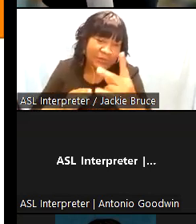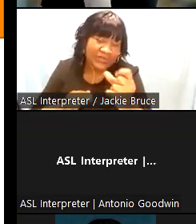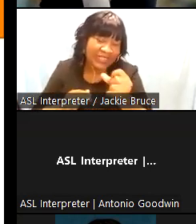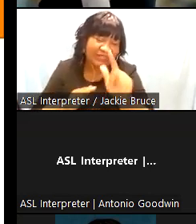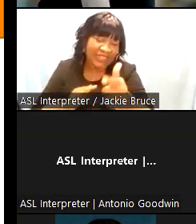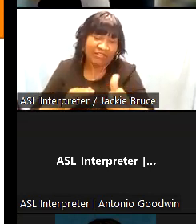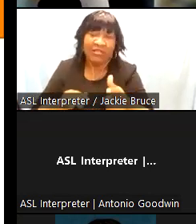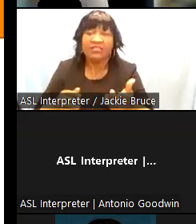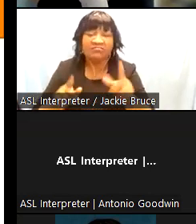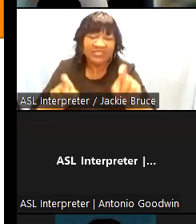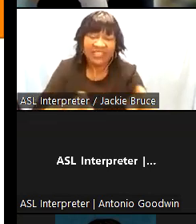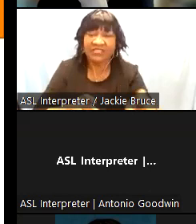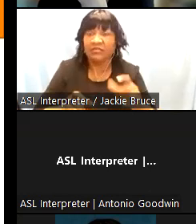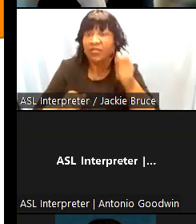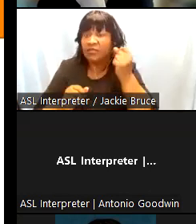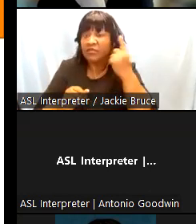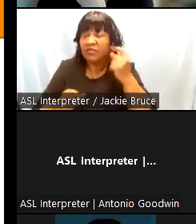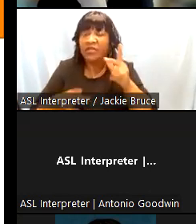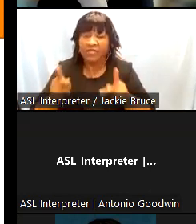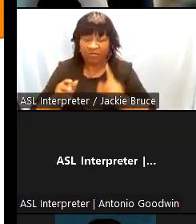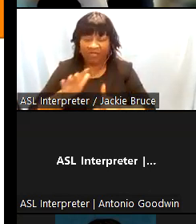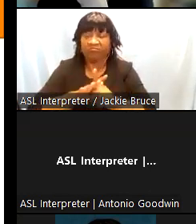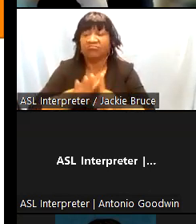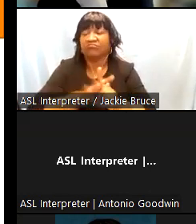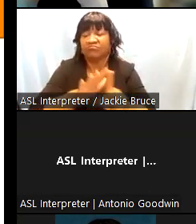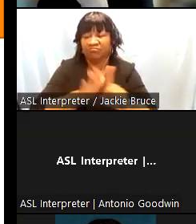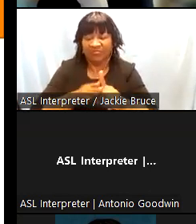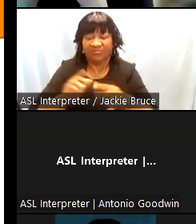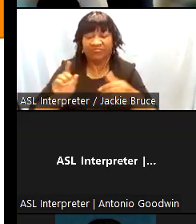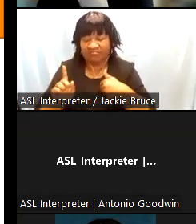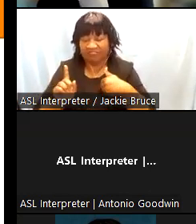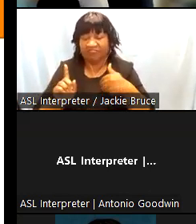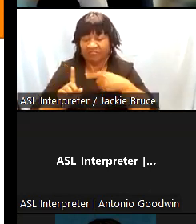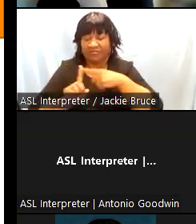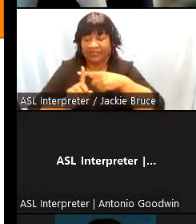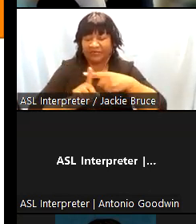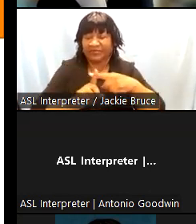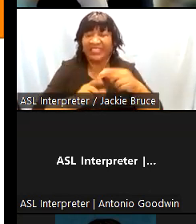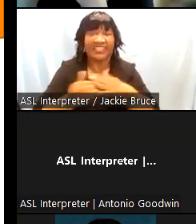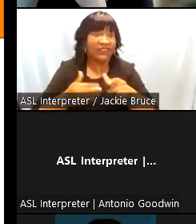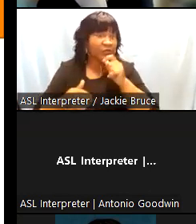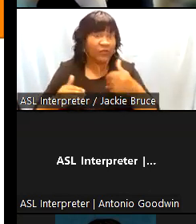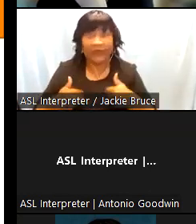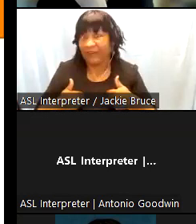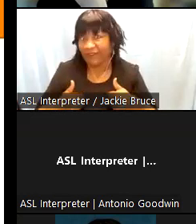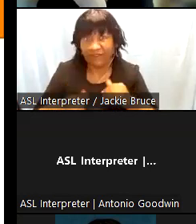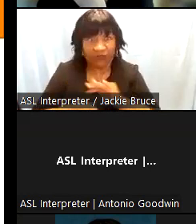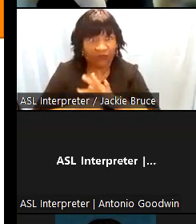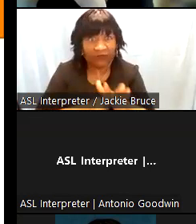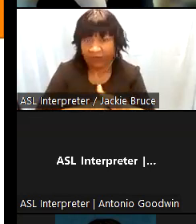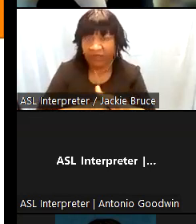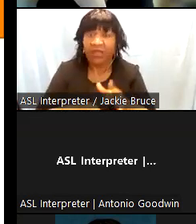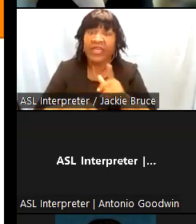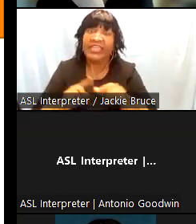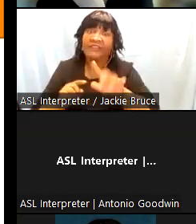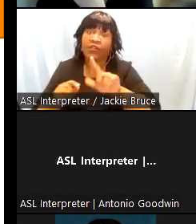Because again, people can continue to show up positive even when they're not. And then if you're unable to keep